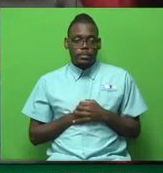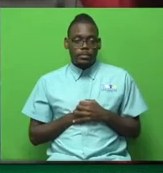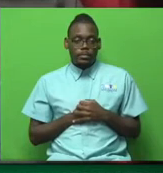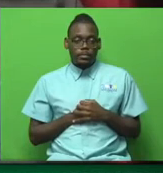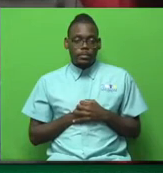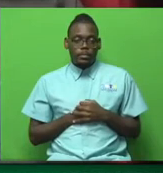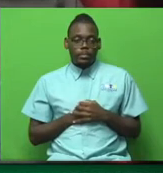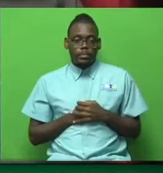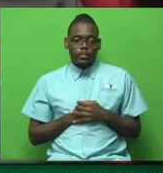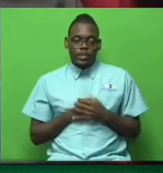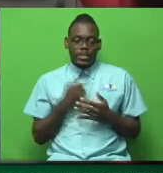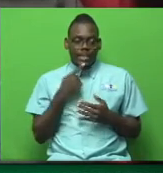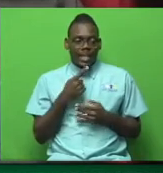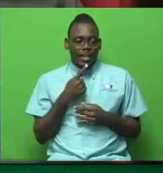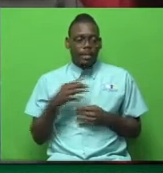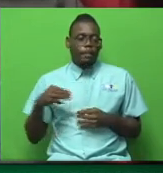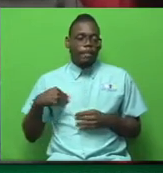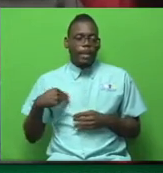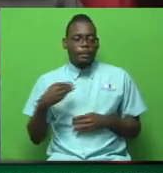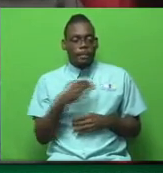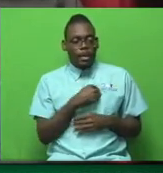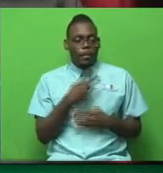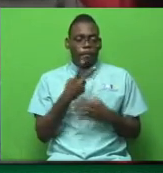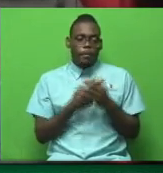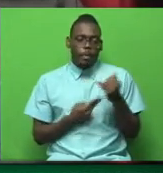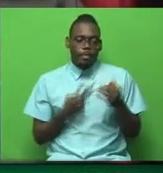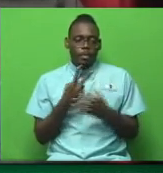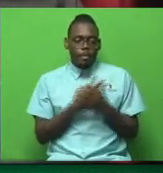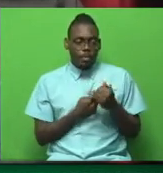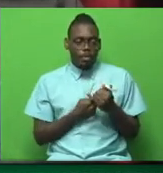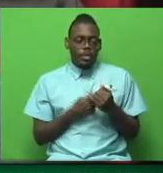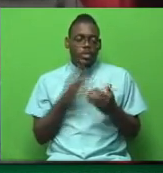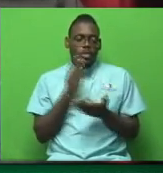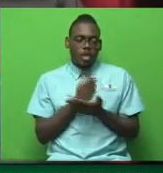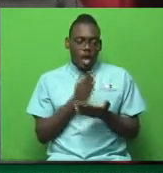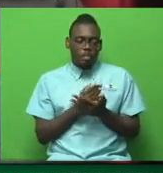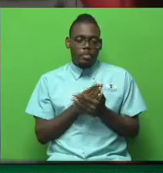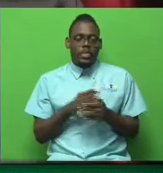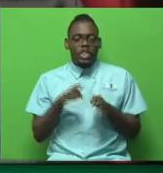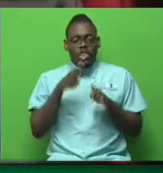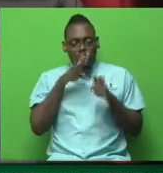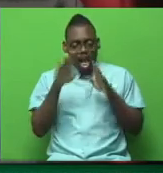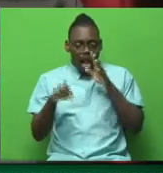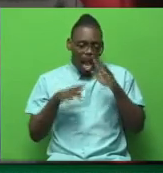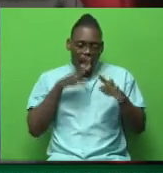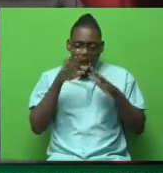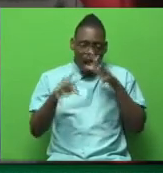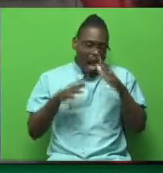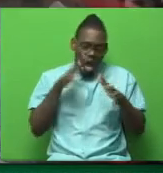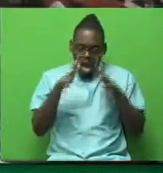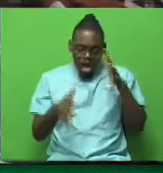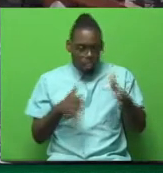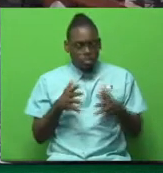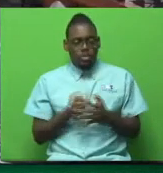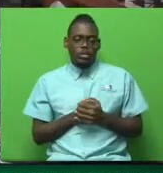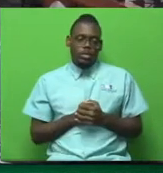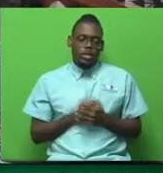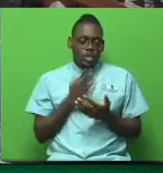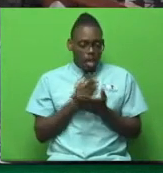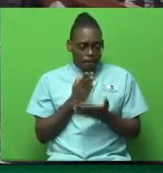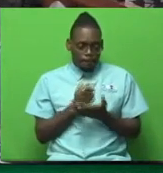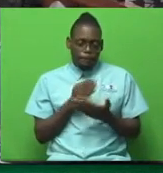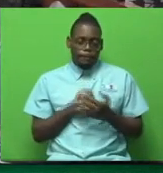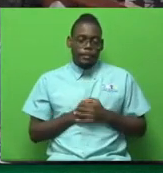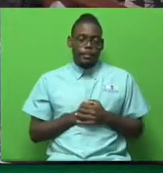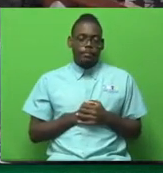members please on both sides the outbursts please vilify public